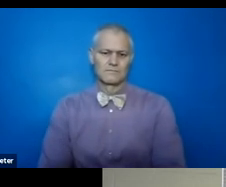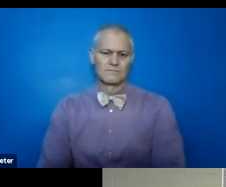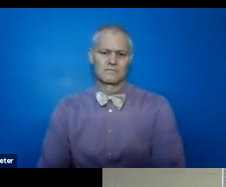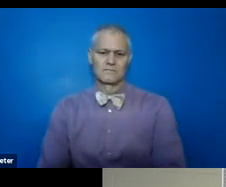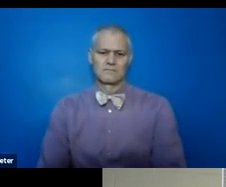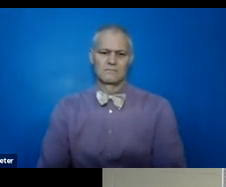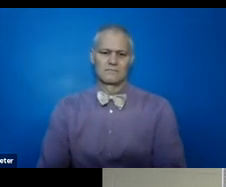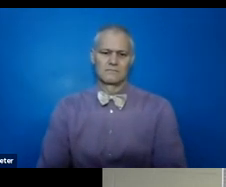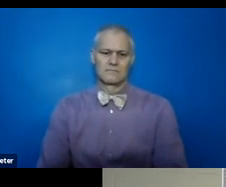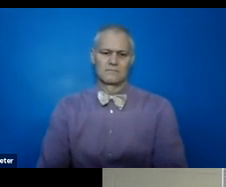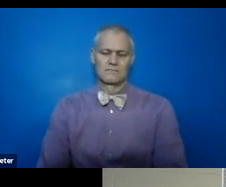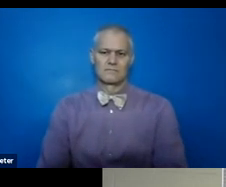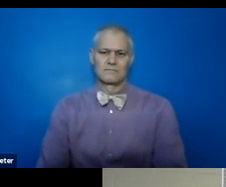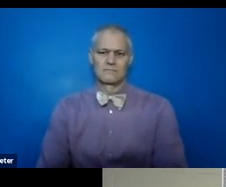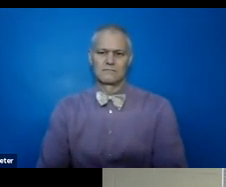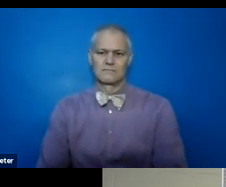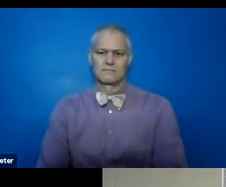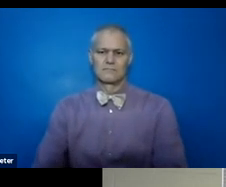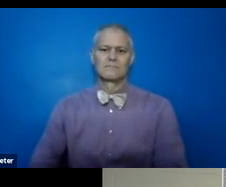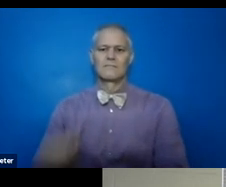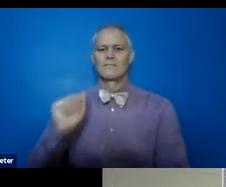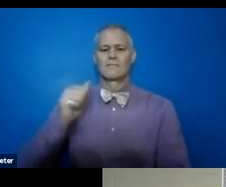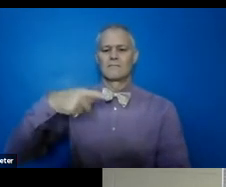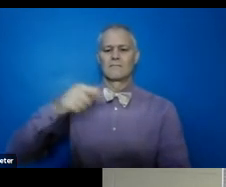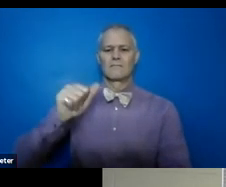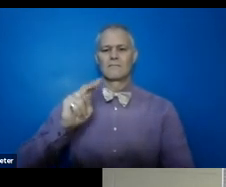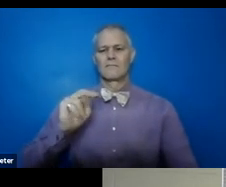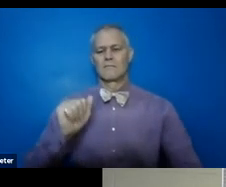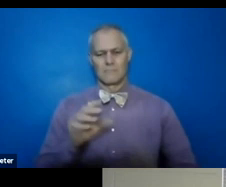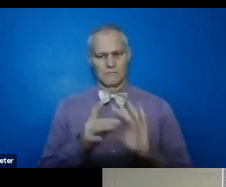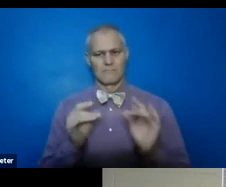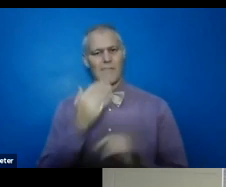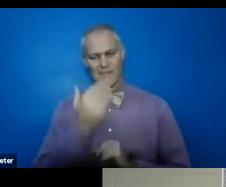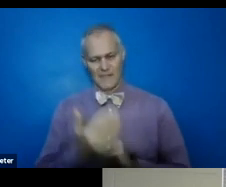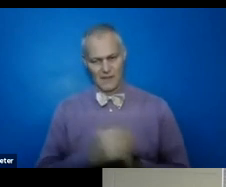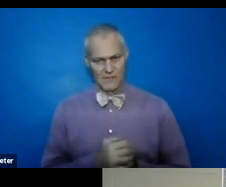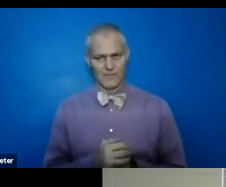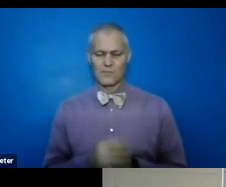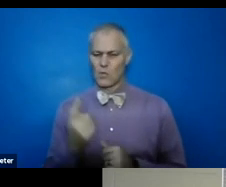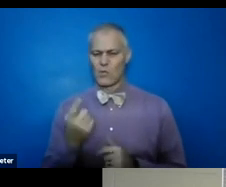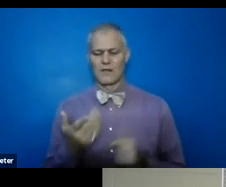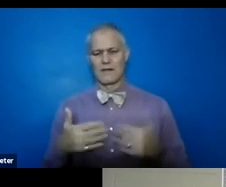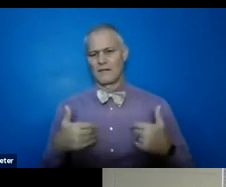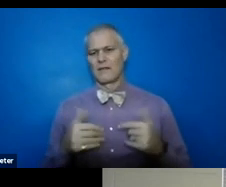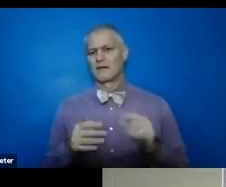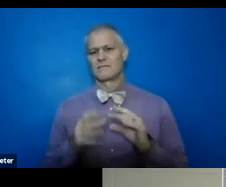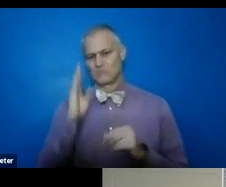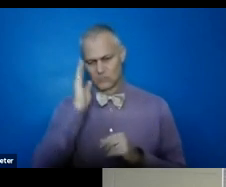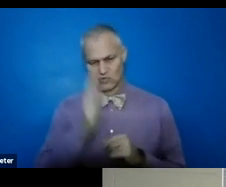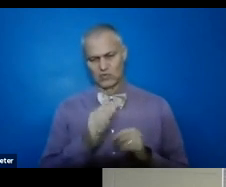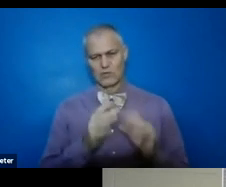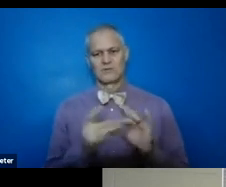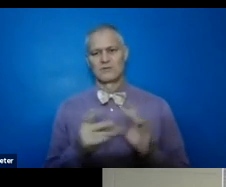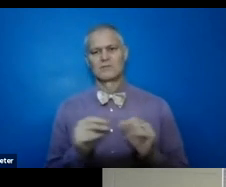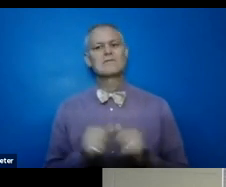Thank you. And I think one thing that we haven't said directly, but has been coming out